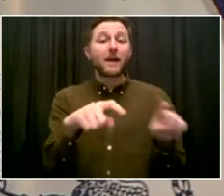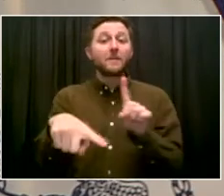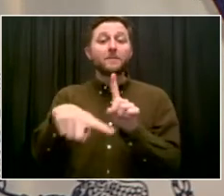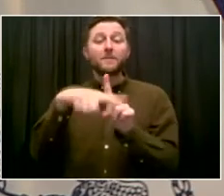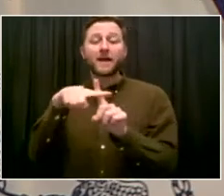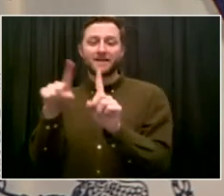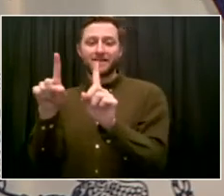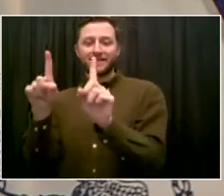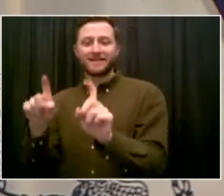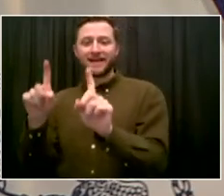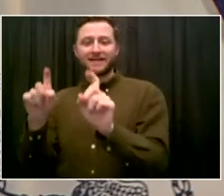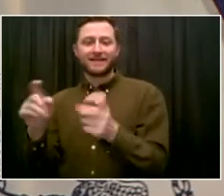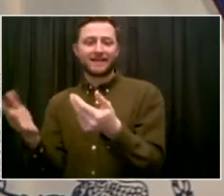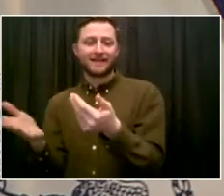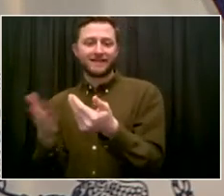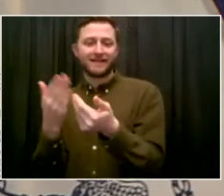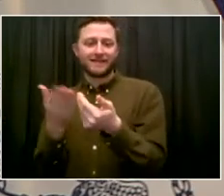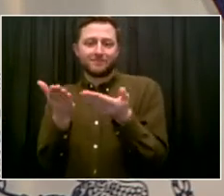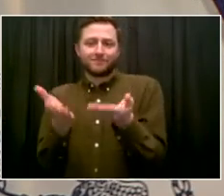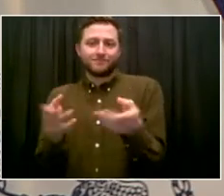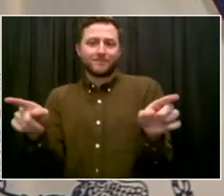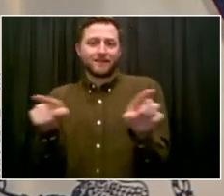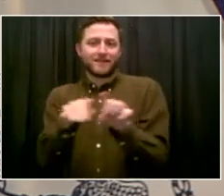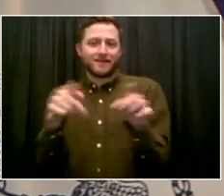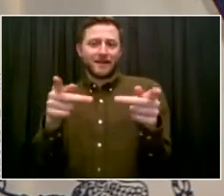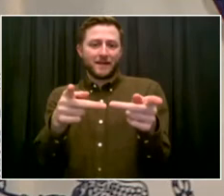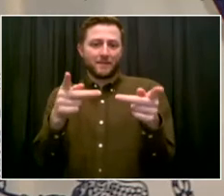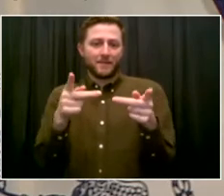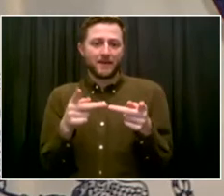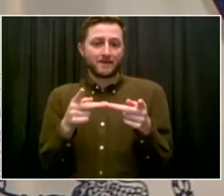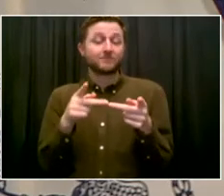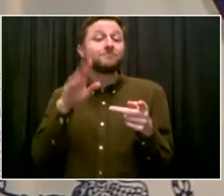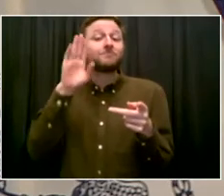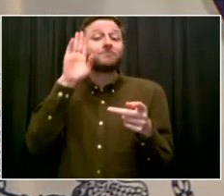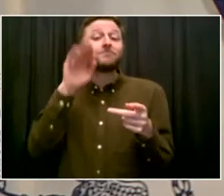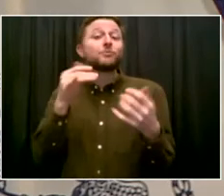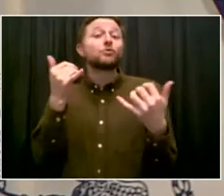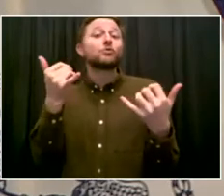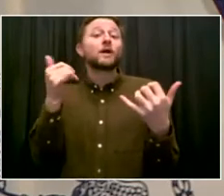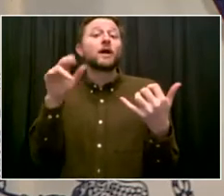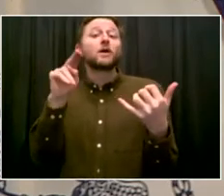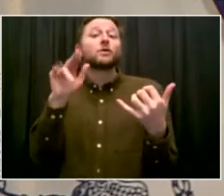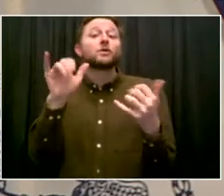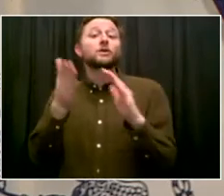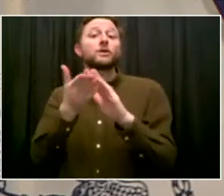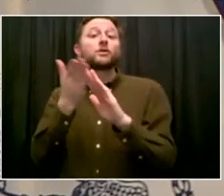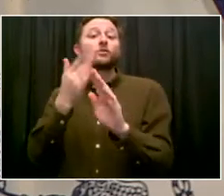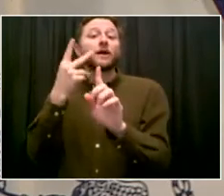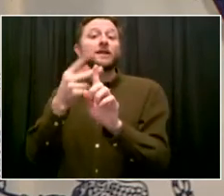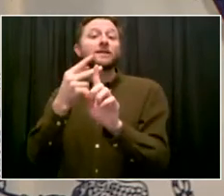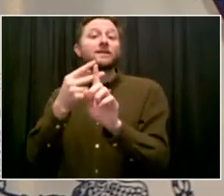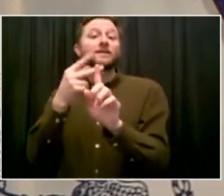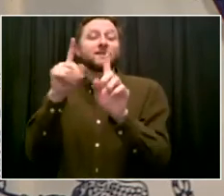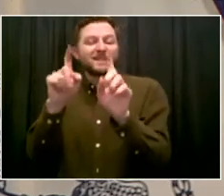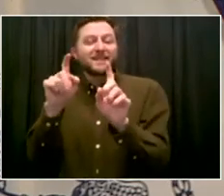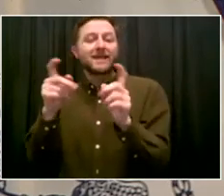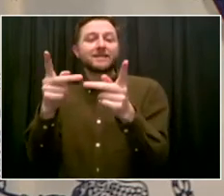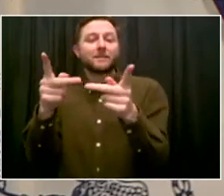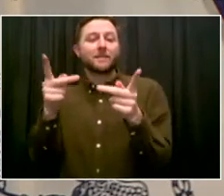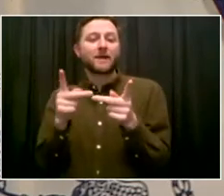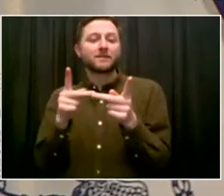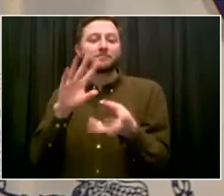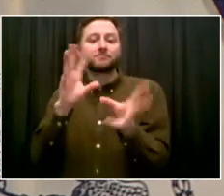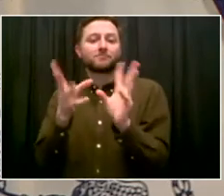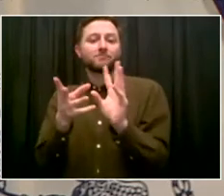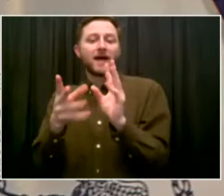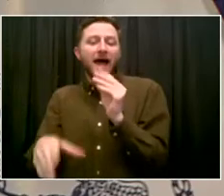available to you as well, adding more than 40 city-run test sites. 40 city-run test sites